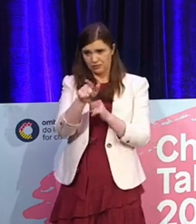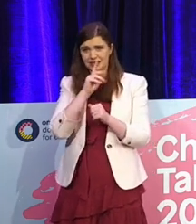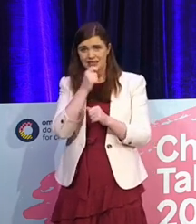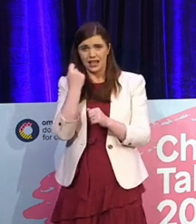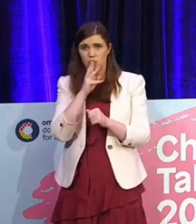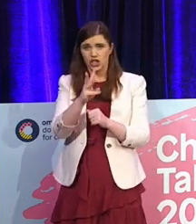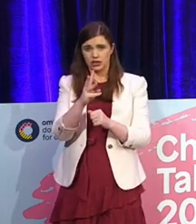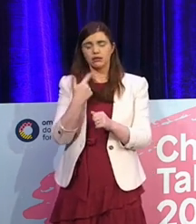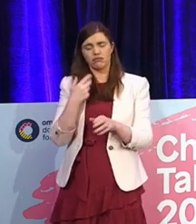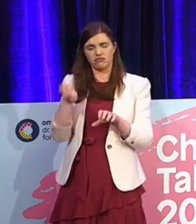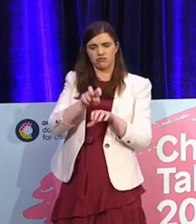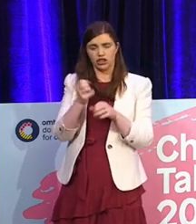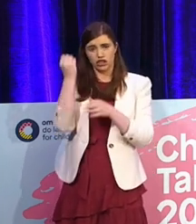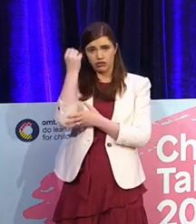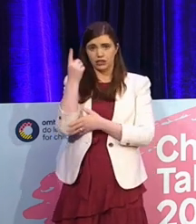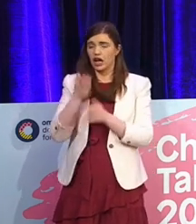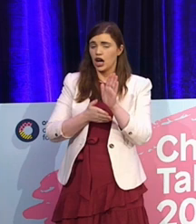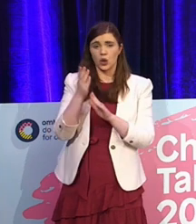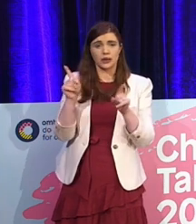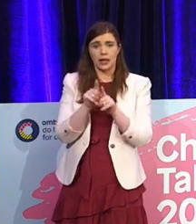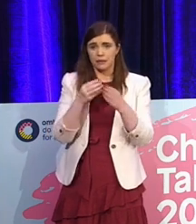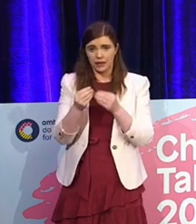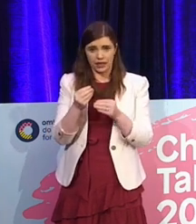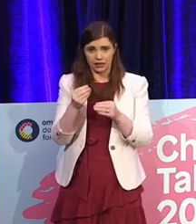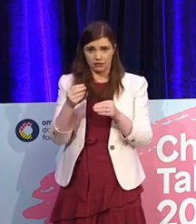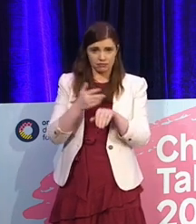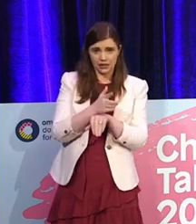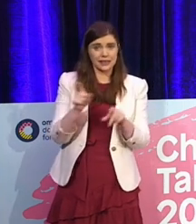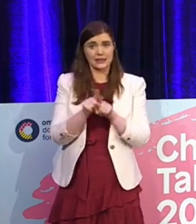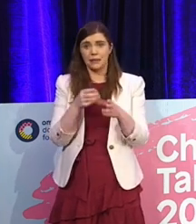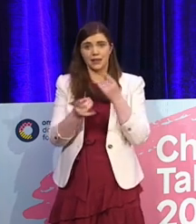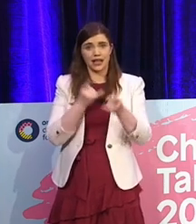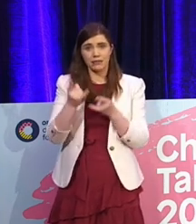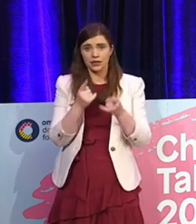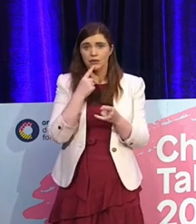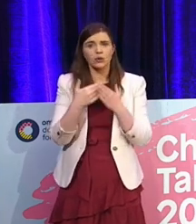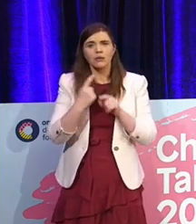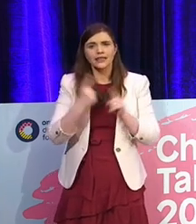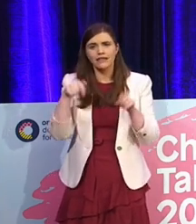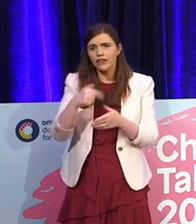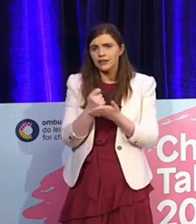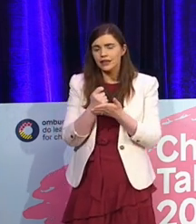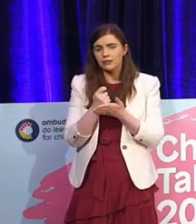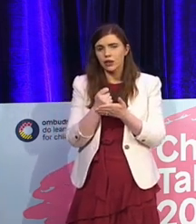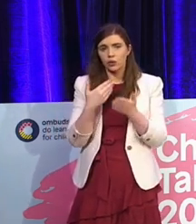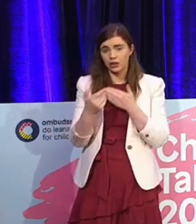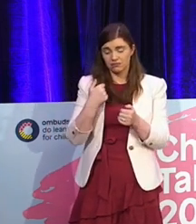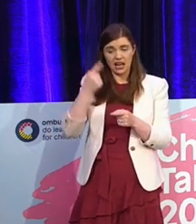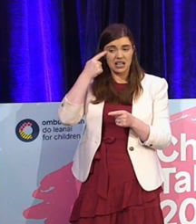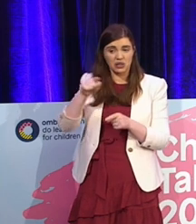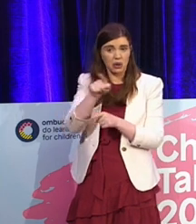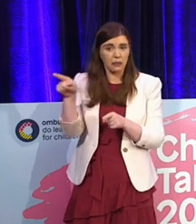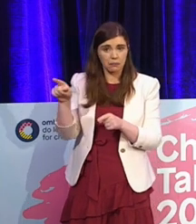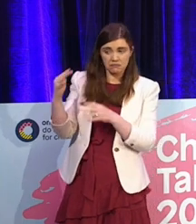I get into the tractor and I go do the exact same run and the exact same things happened. But you want to know what was different? I ignored them. I